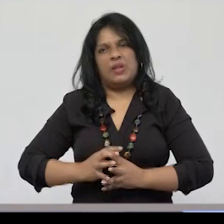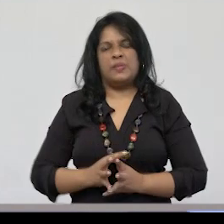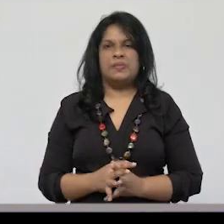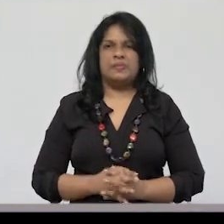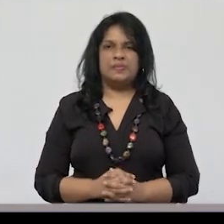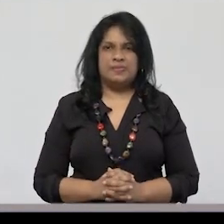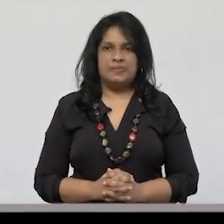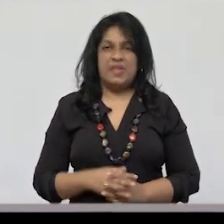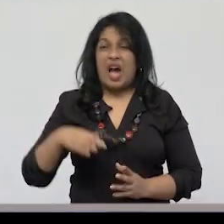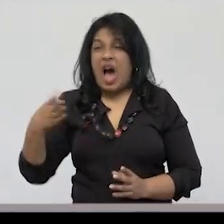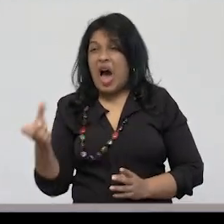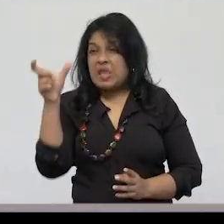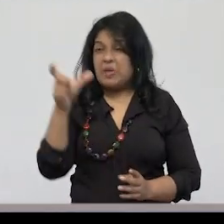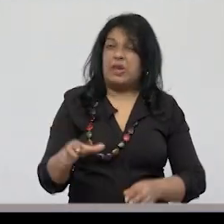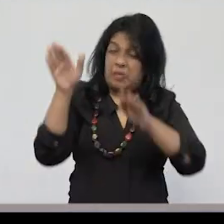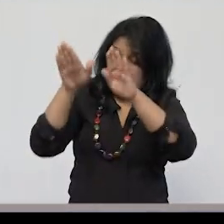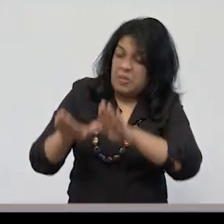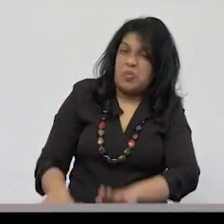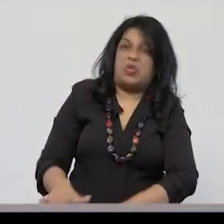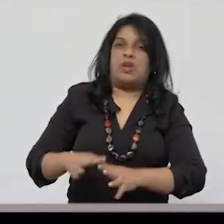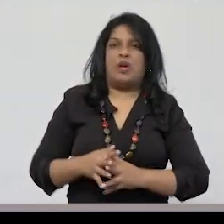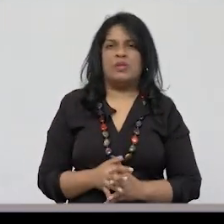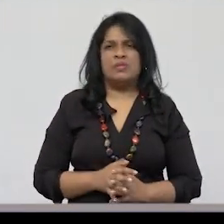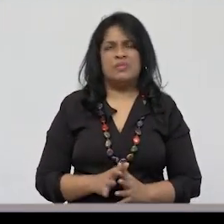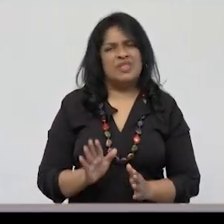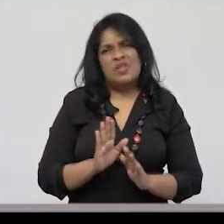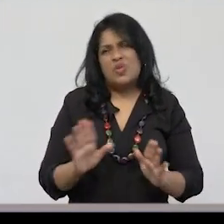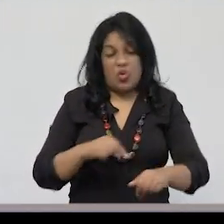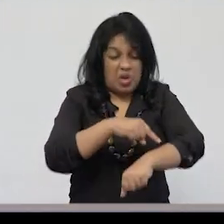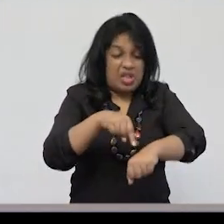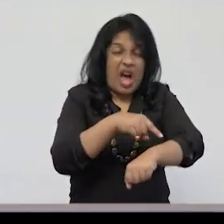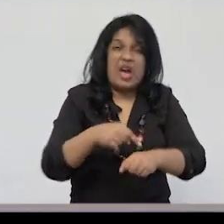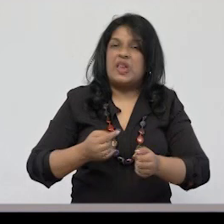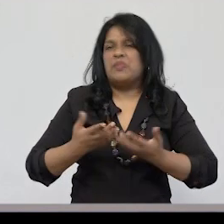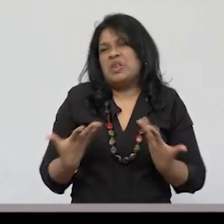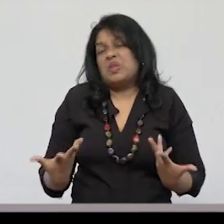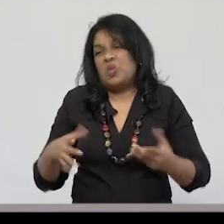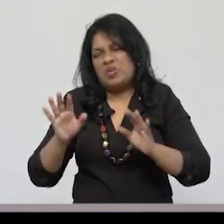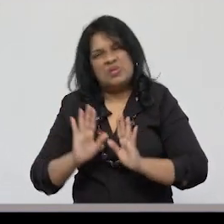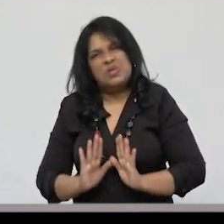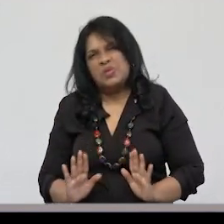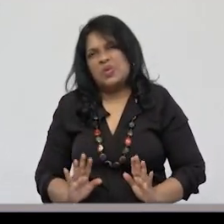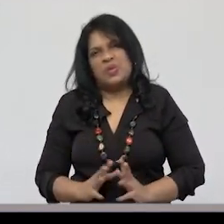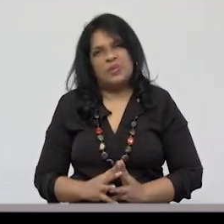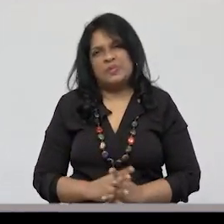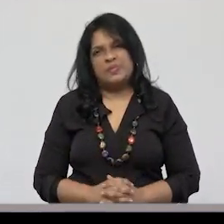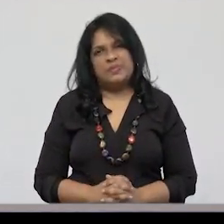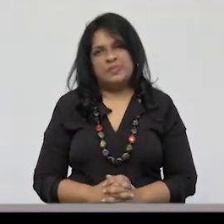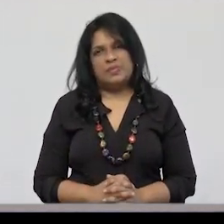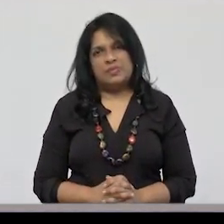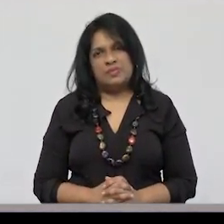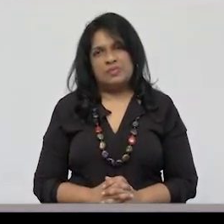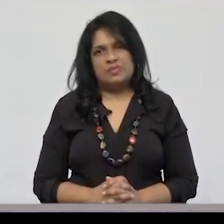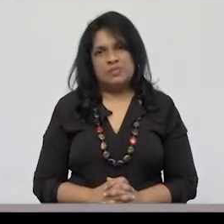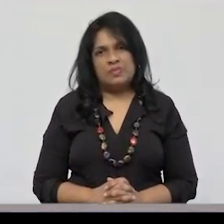down, but we don't have time to sit and say, Lord, I want to be